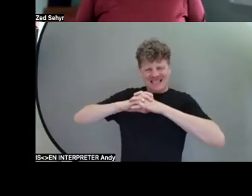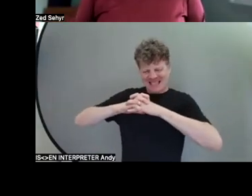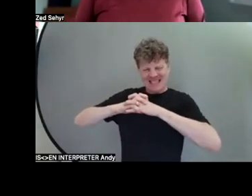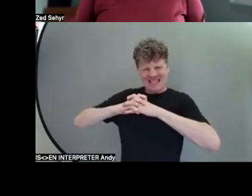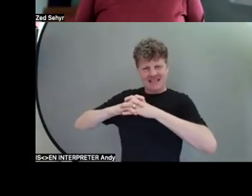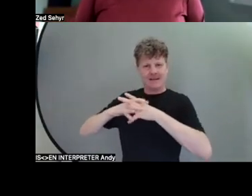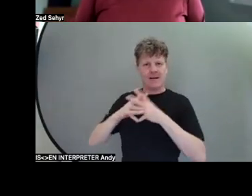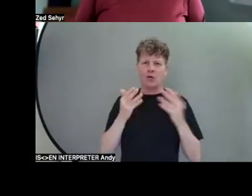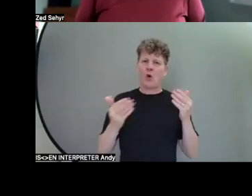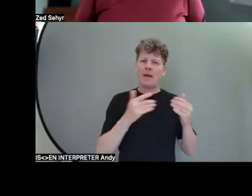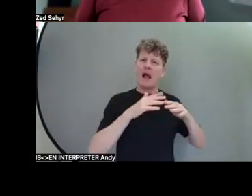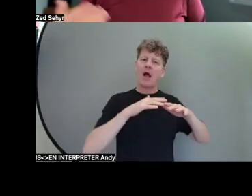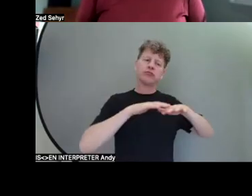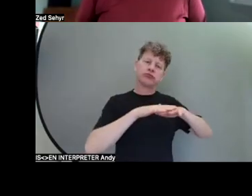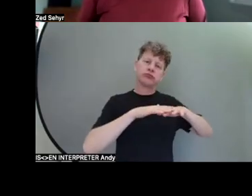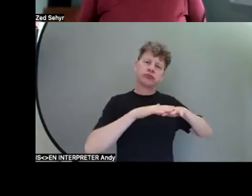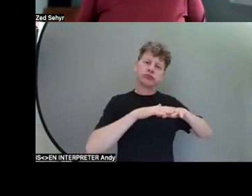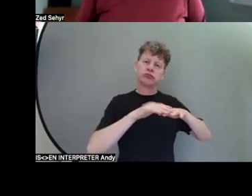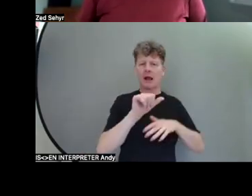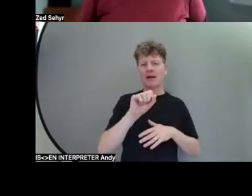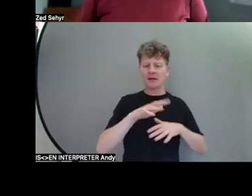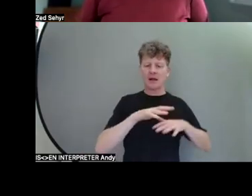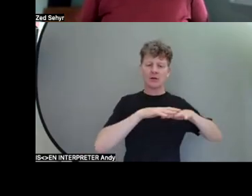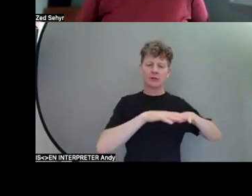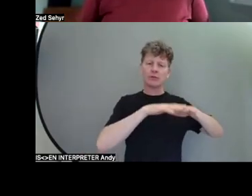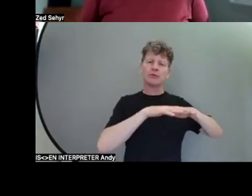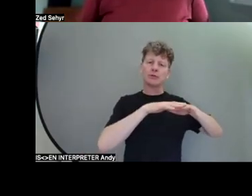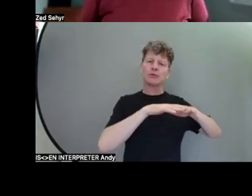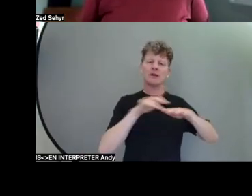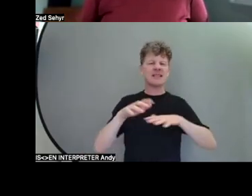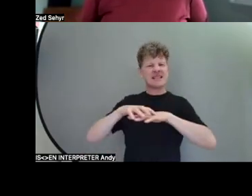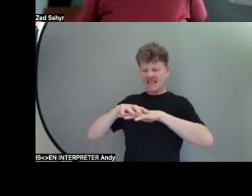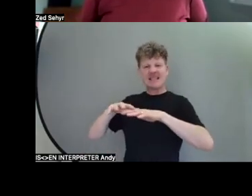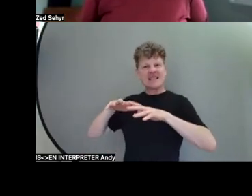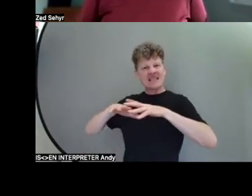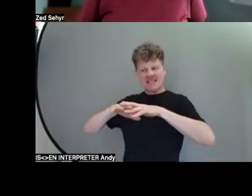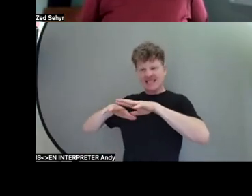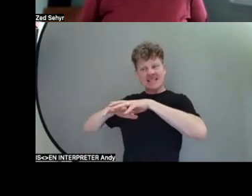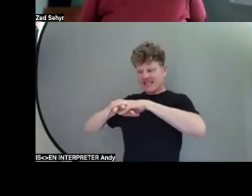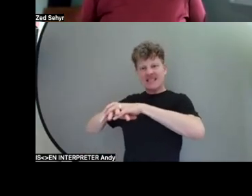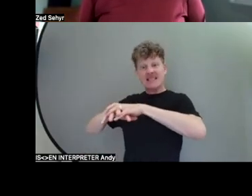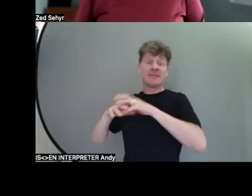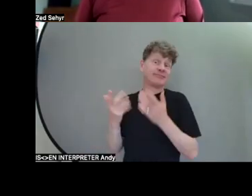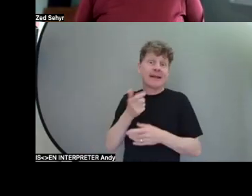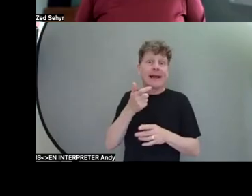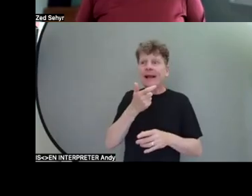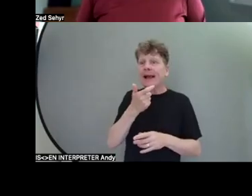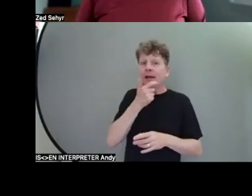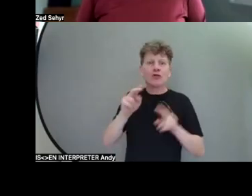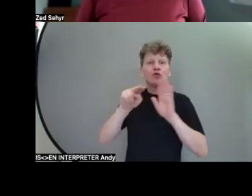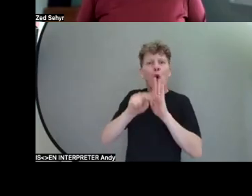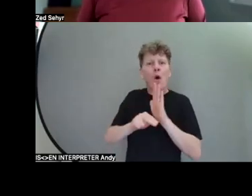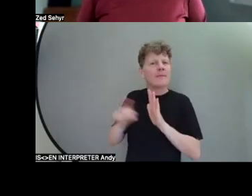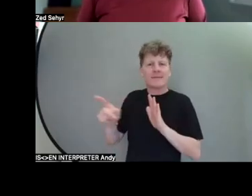ASL. And this may reflect a greater lexical density in English norms compared